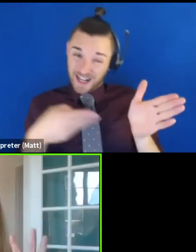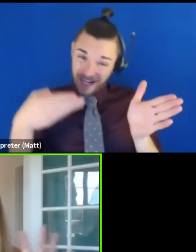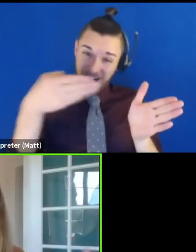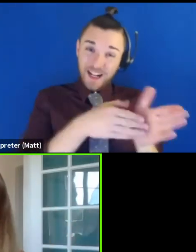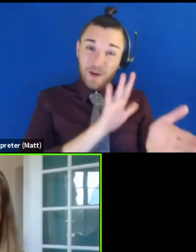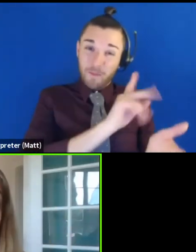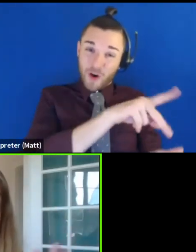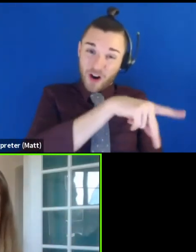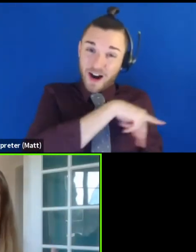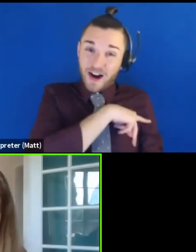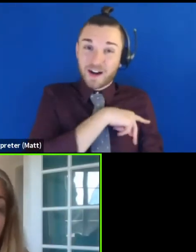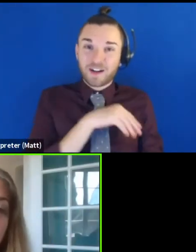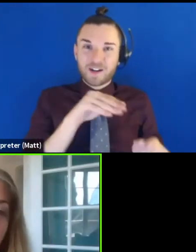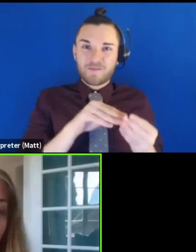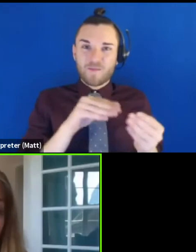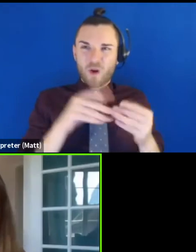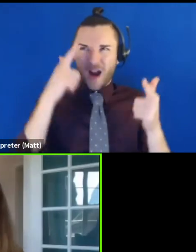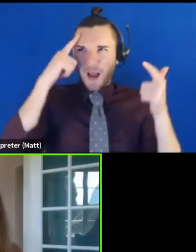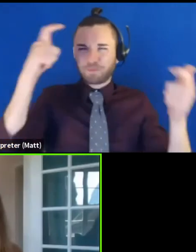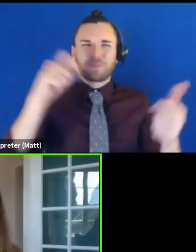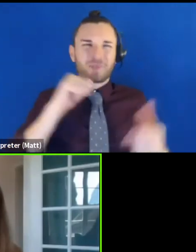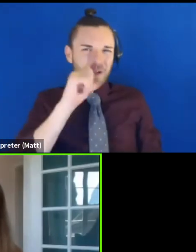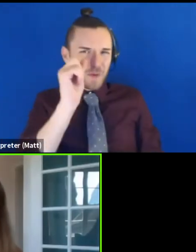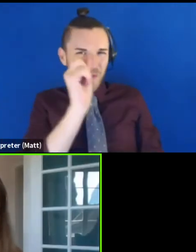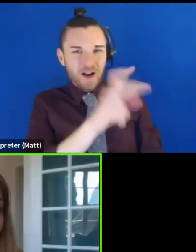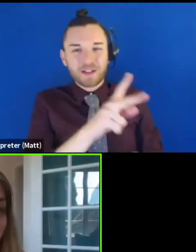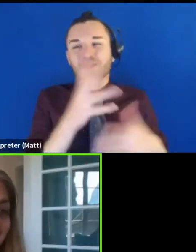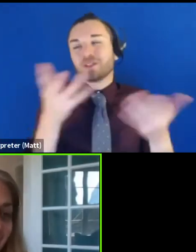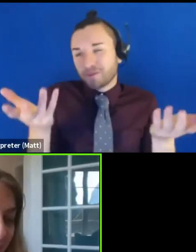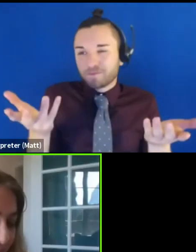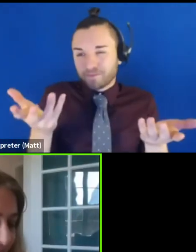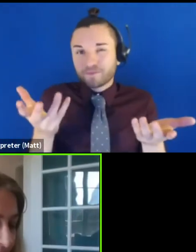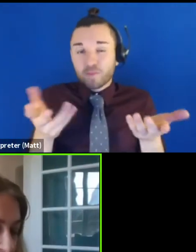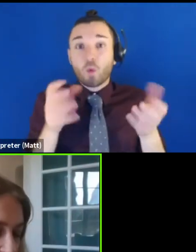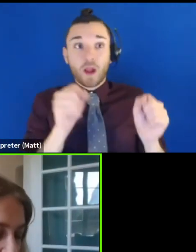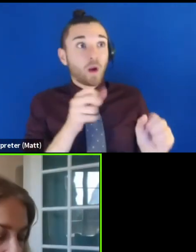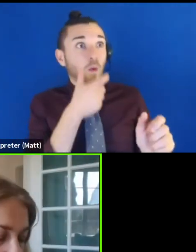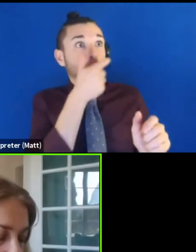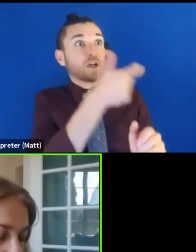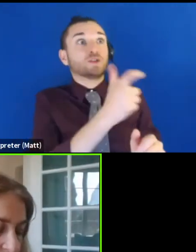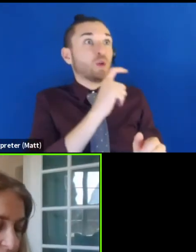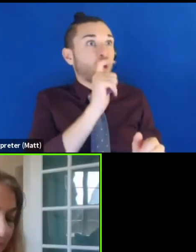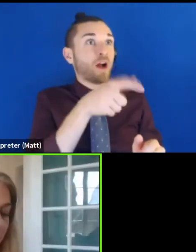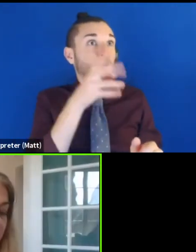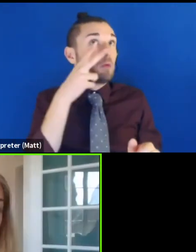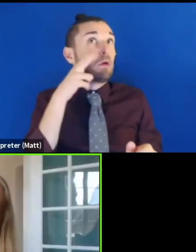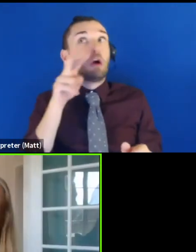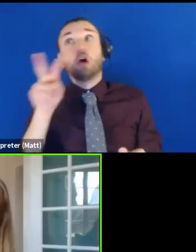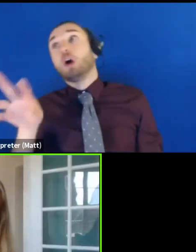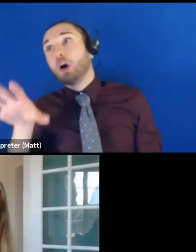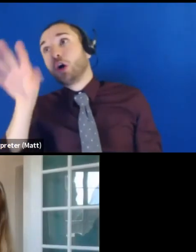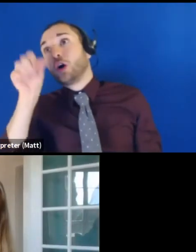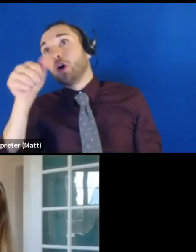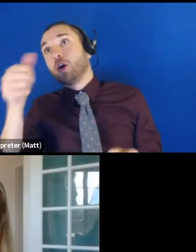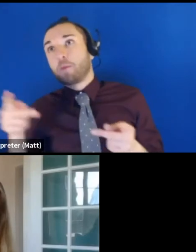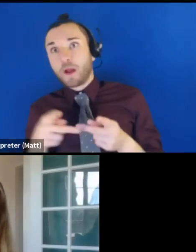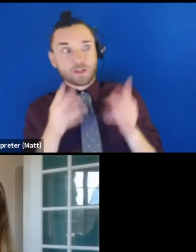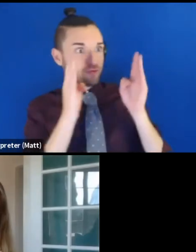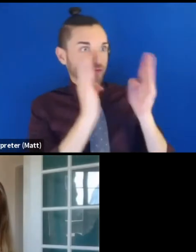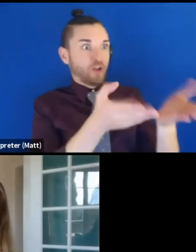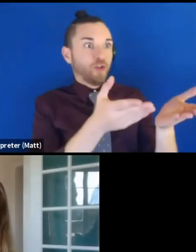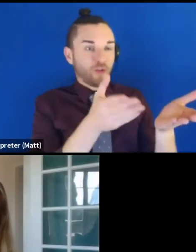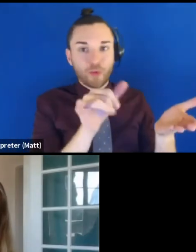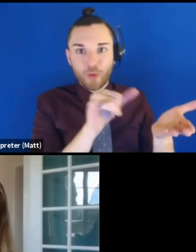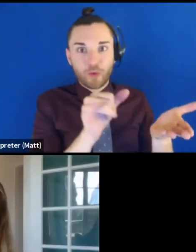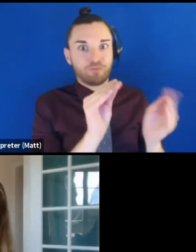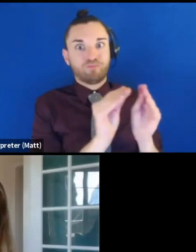the show doesn't look away, so we don't have to look away, to borrow your phrasing. And so my question is, I want to